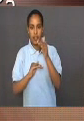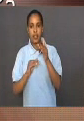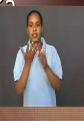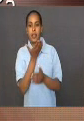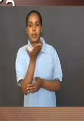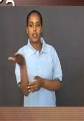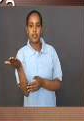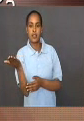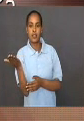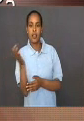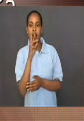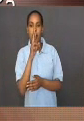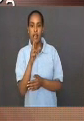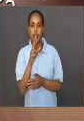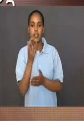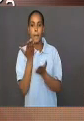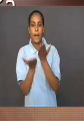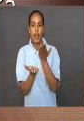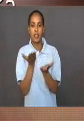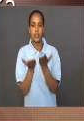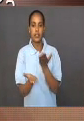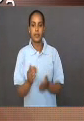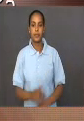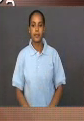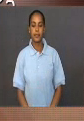substances are balanced.